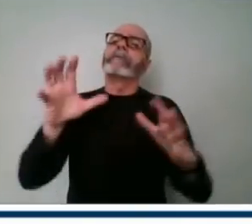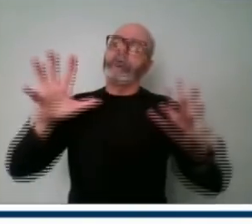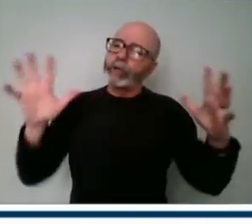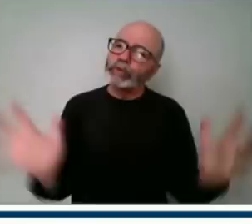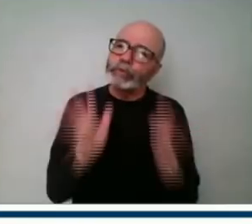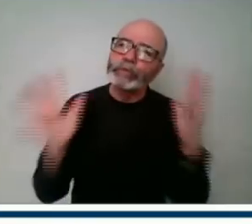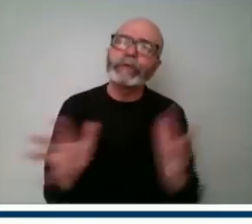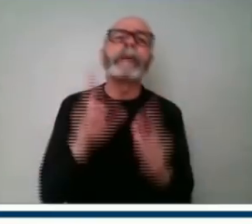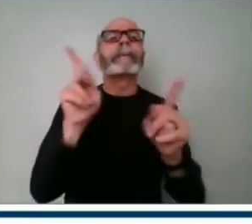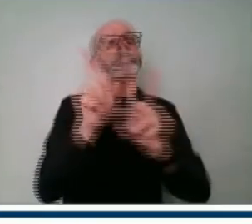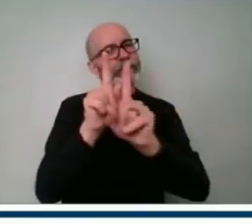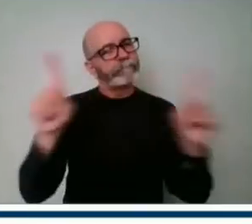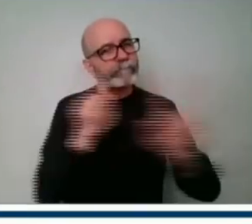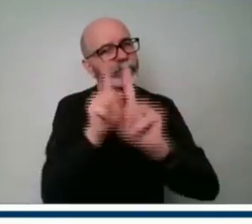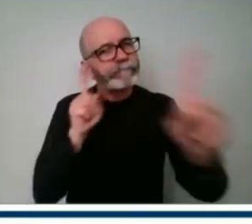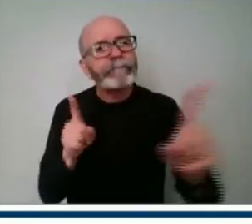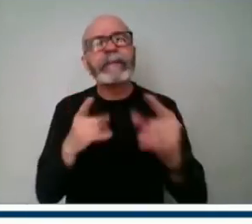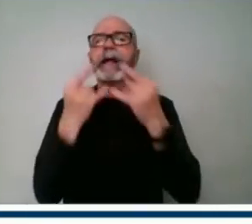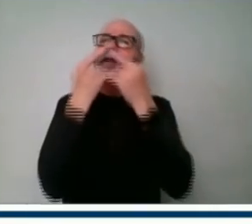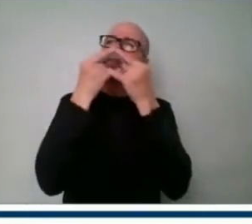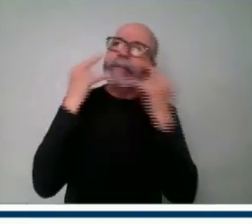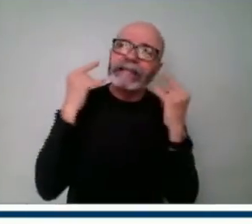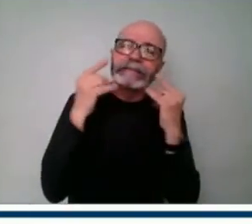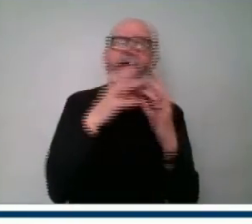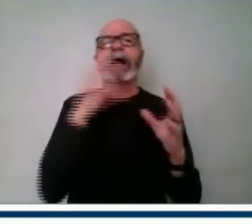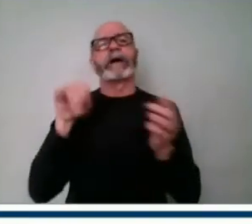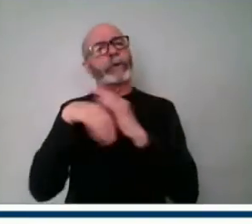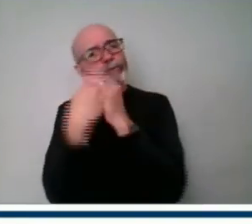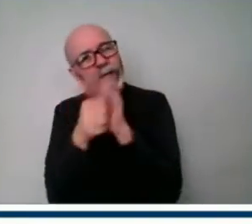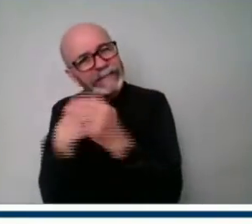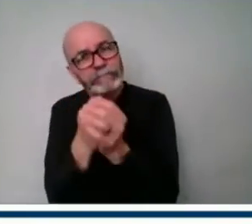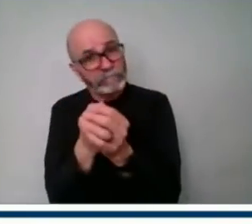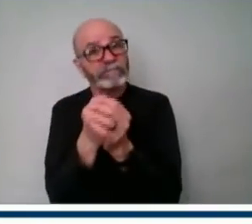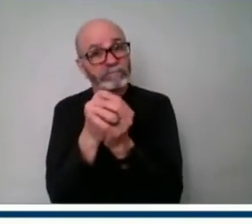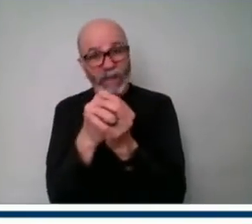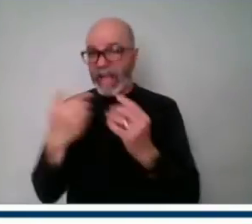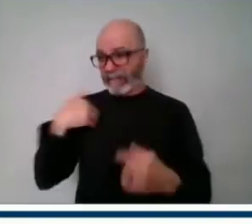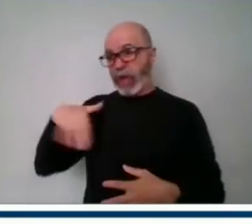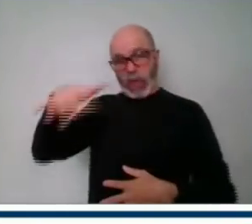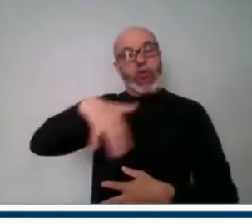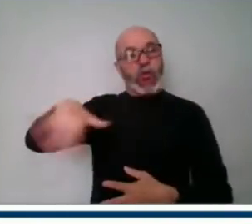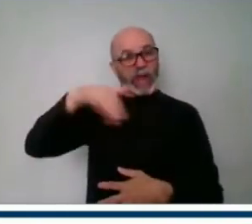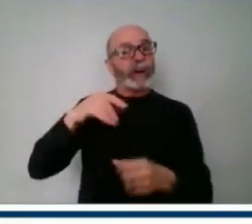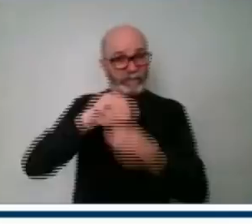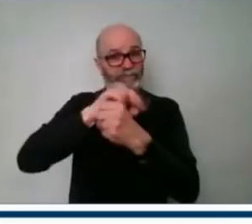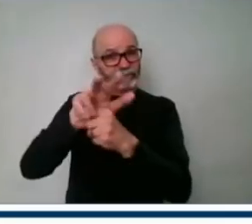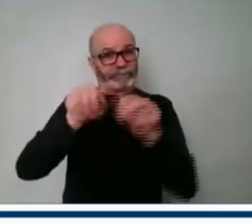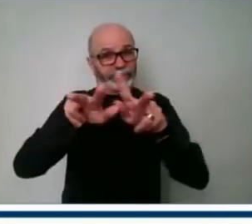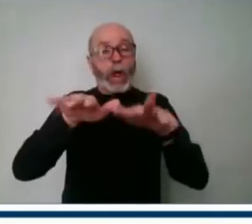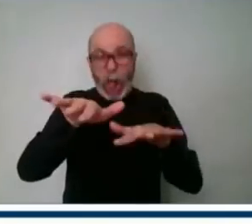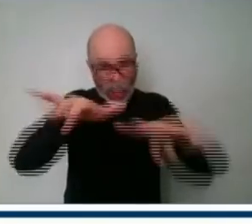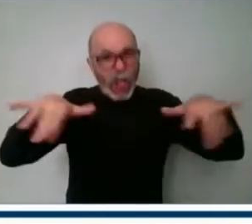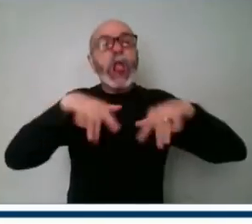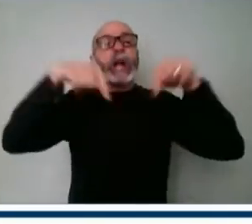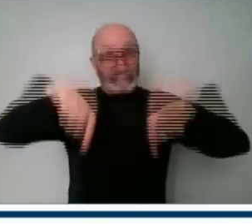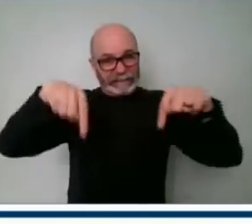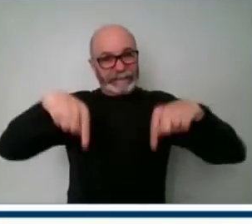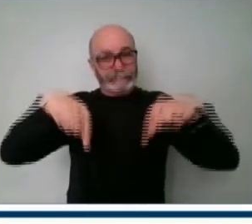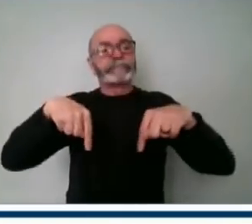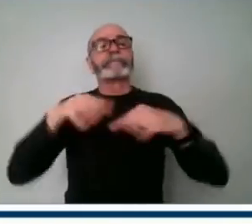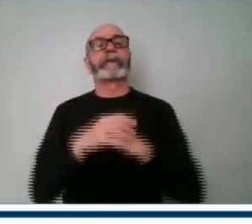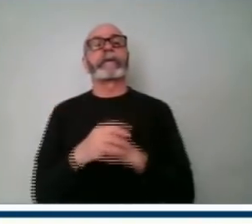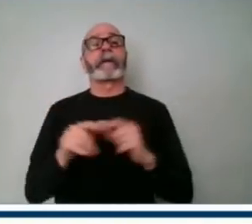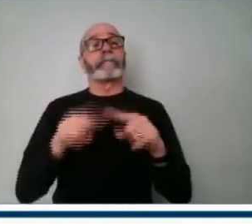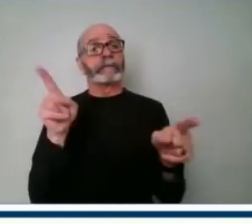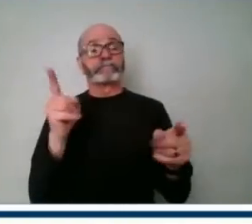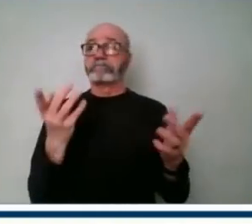because we've got the right things in place. The quarantine, the border measures limit the ability of variants to come in here. But if we do see, I